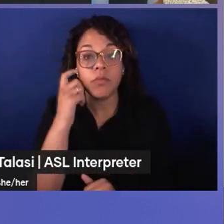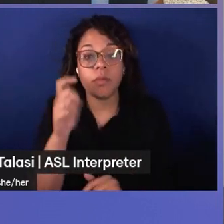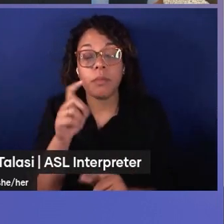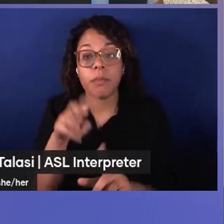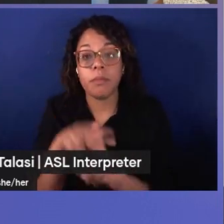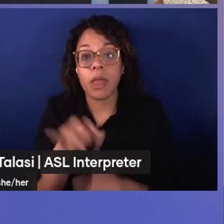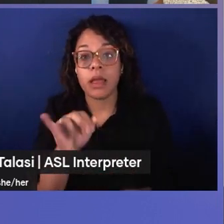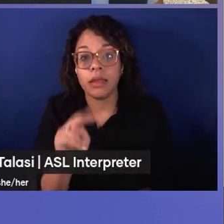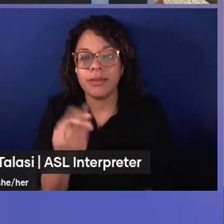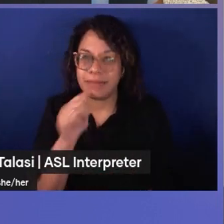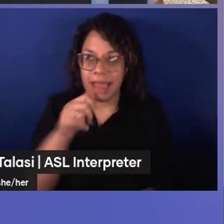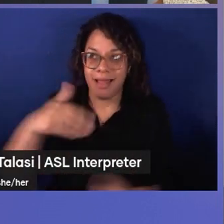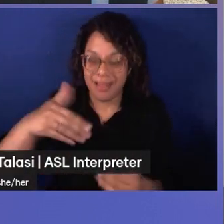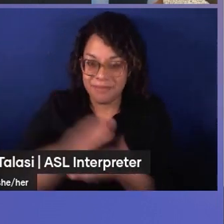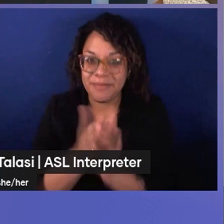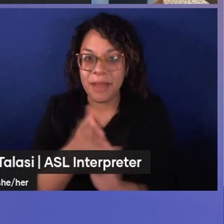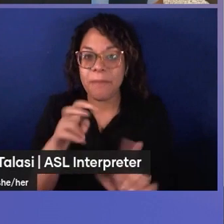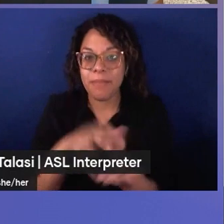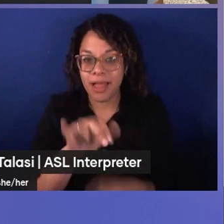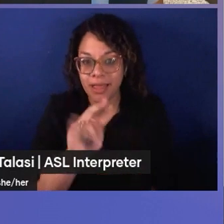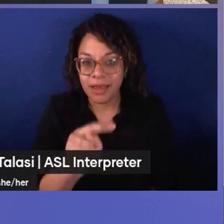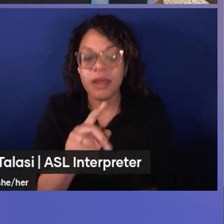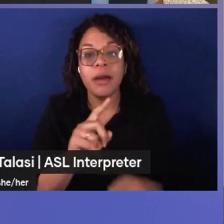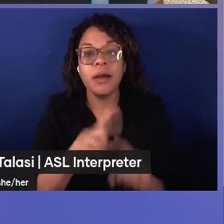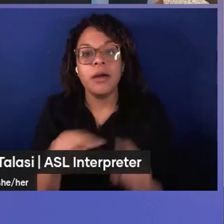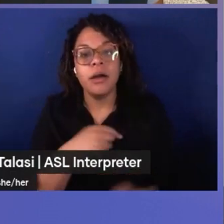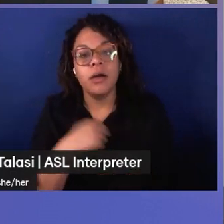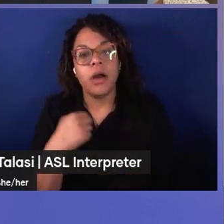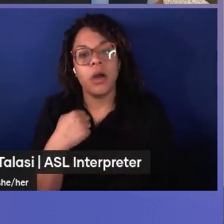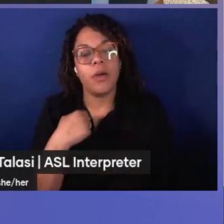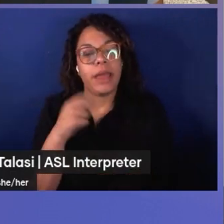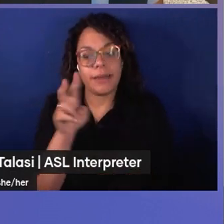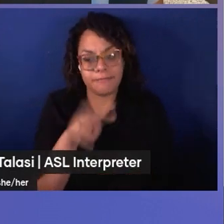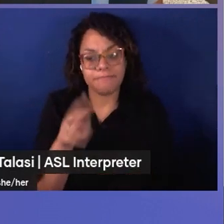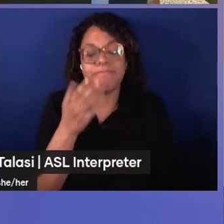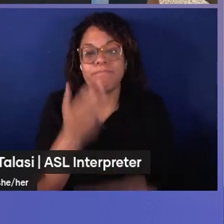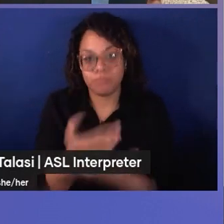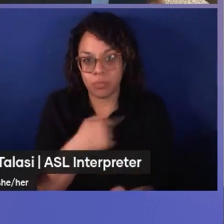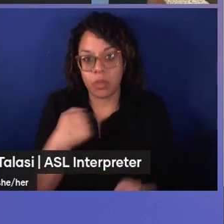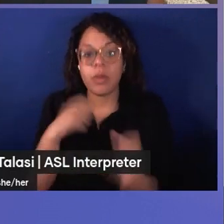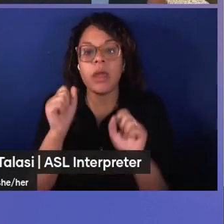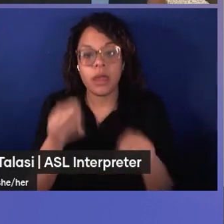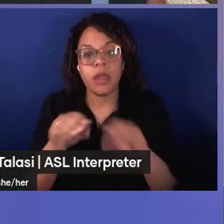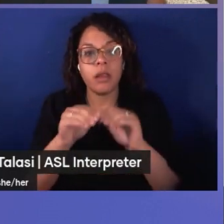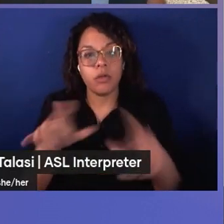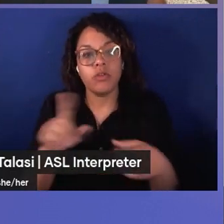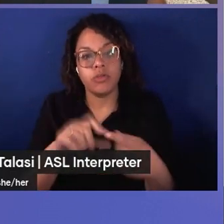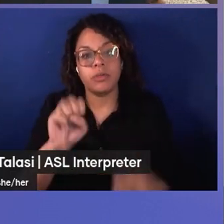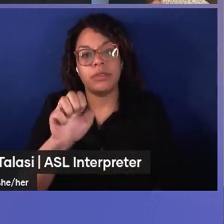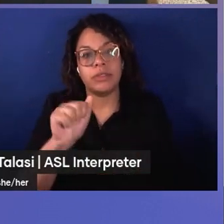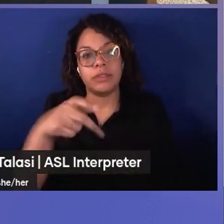it's not a plugin yet, but we shown to ourselves that we could deploy to Seaplane with Waypoint.